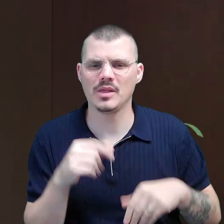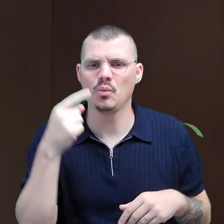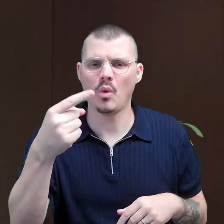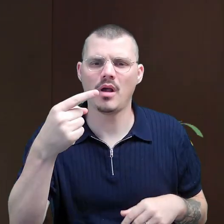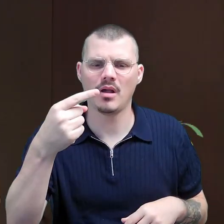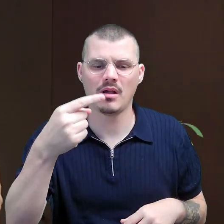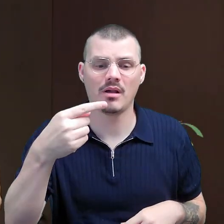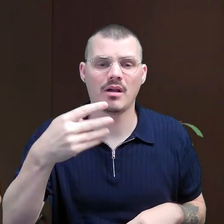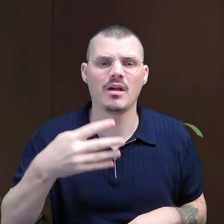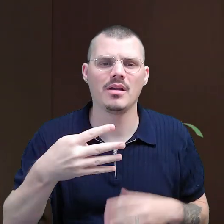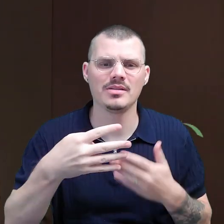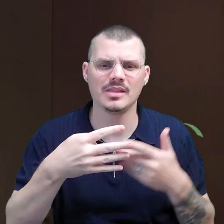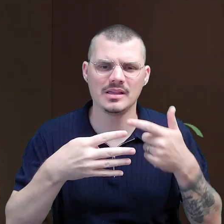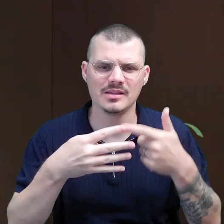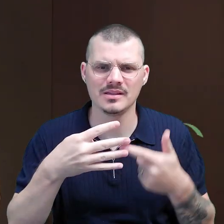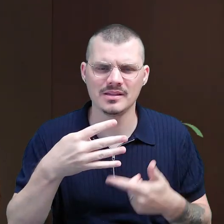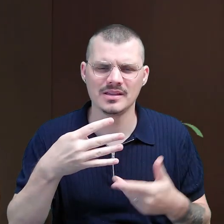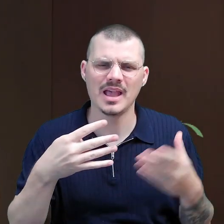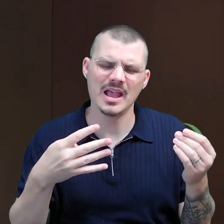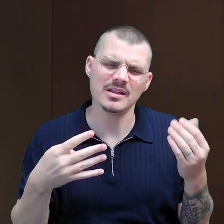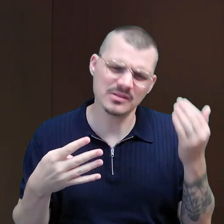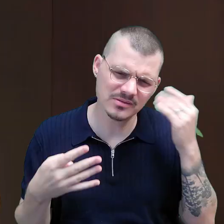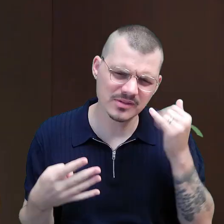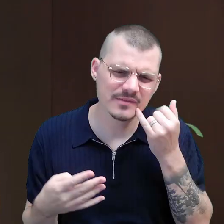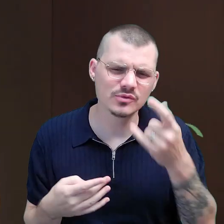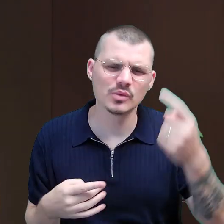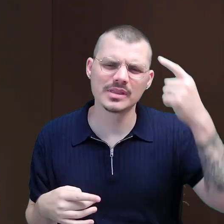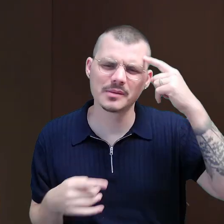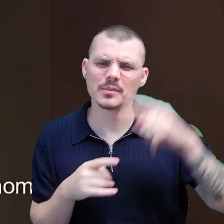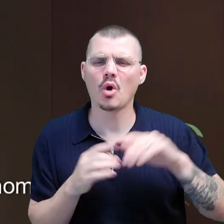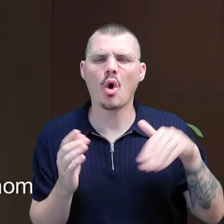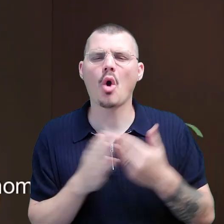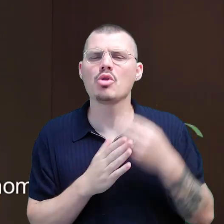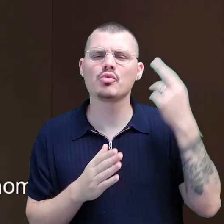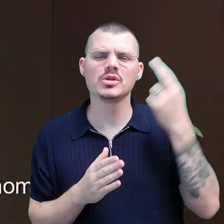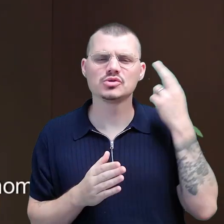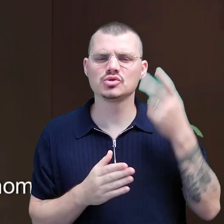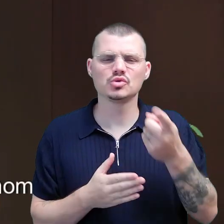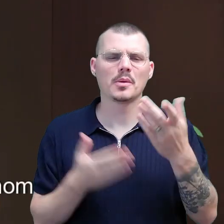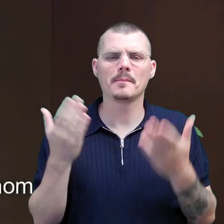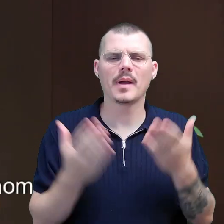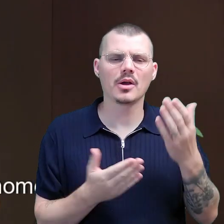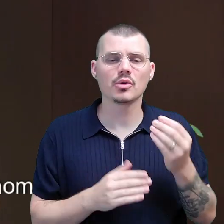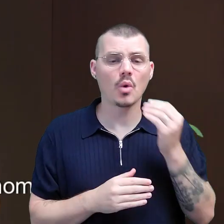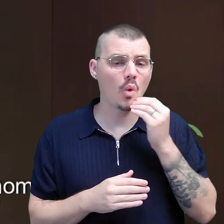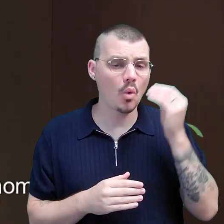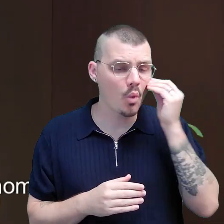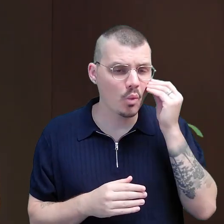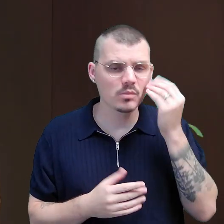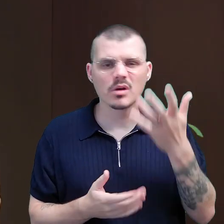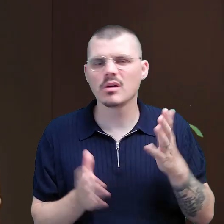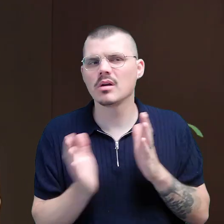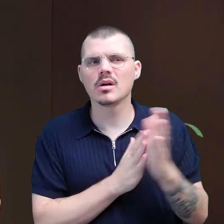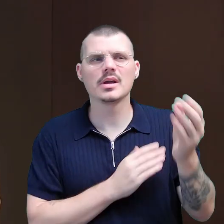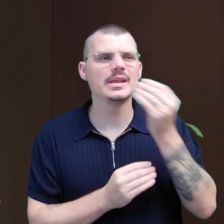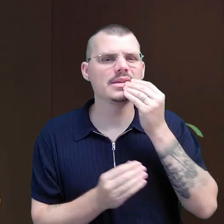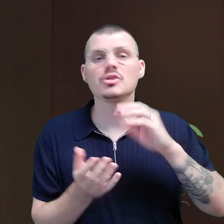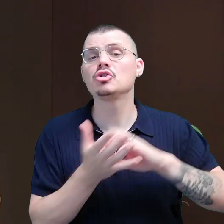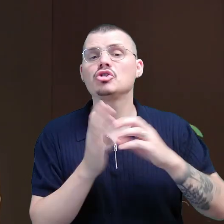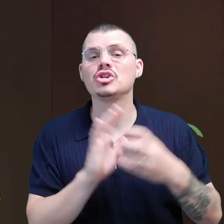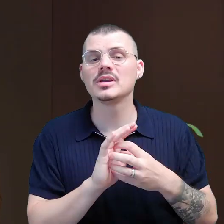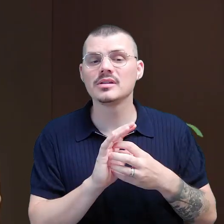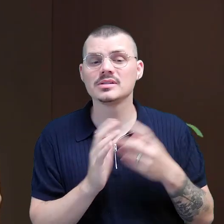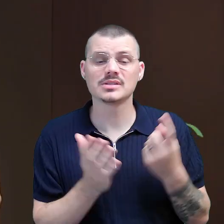mean more than one thing. And it kind of stands to reason if you think about all the reasons you might go home and eat too